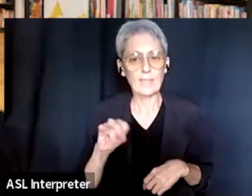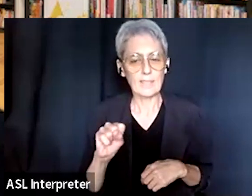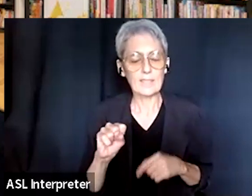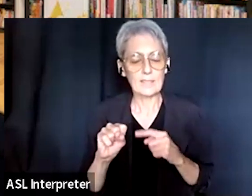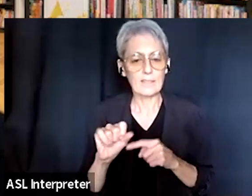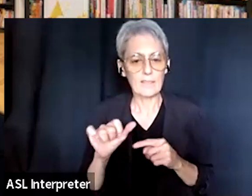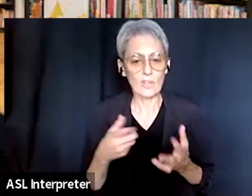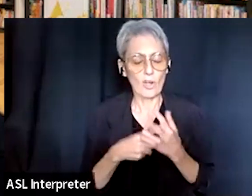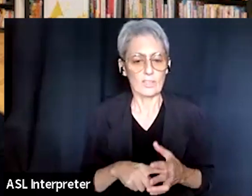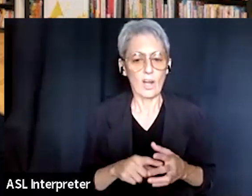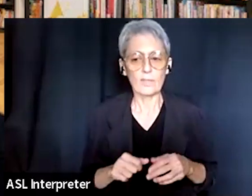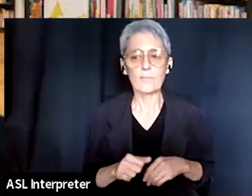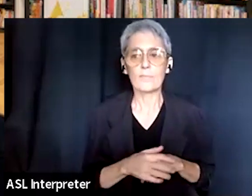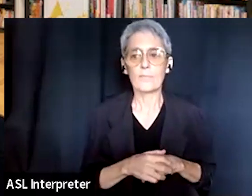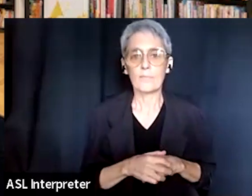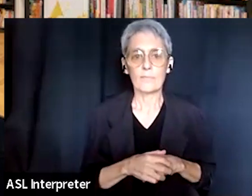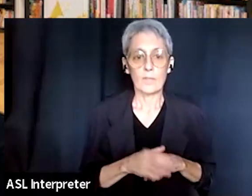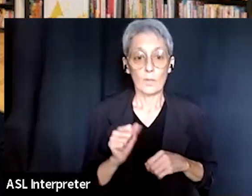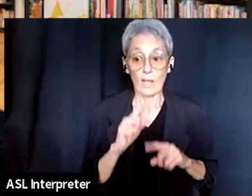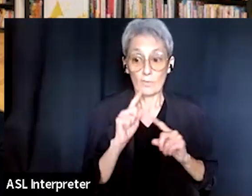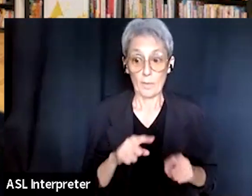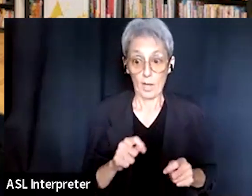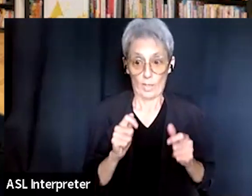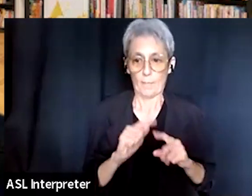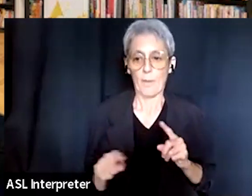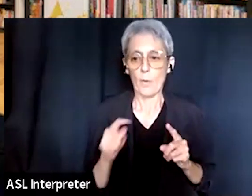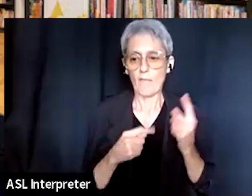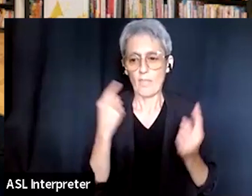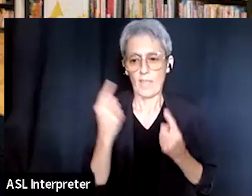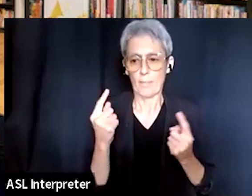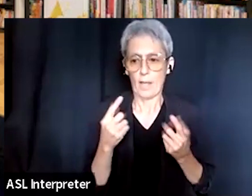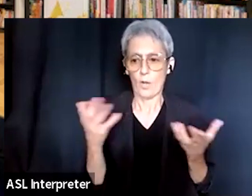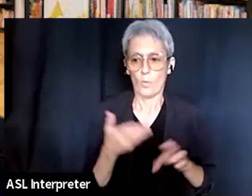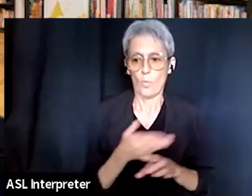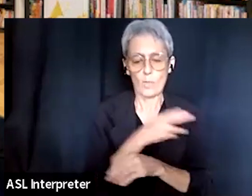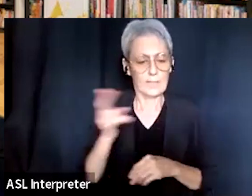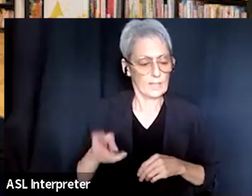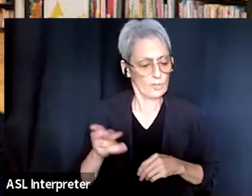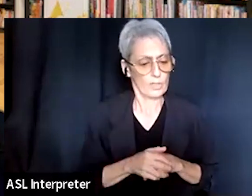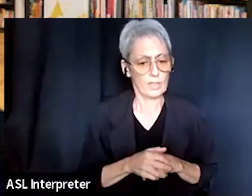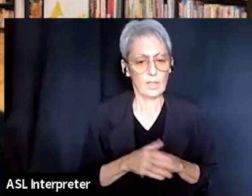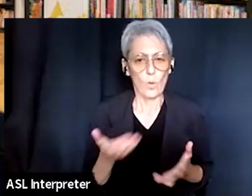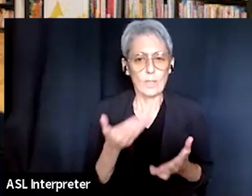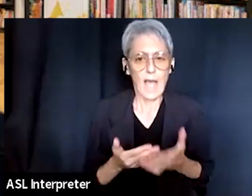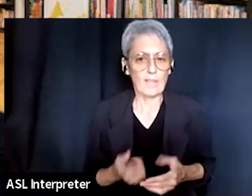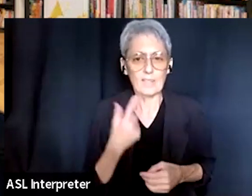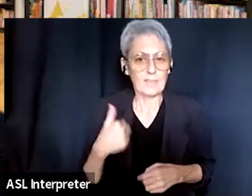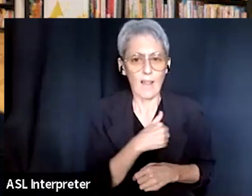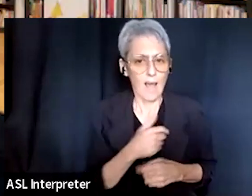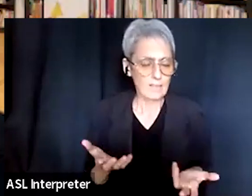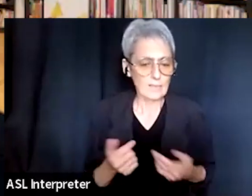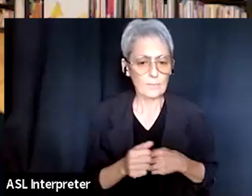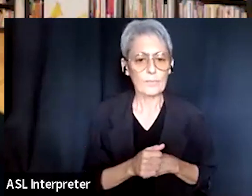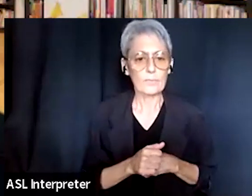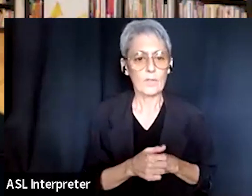But actually, this is where we need to really think about, what is the history telling us? What is the evidence telling us? What is the actual